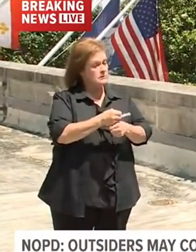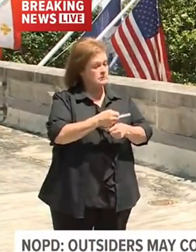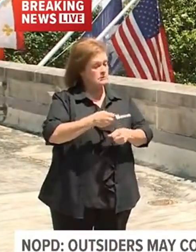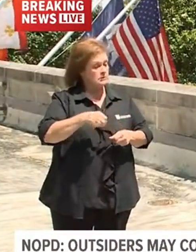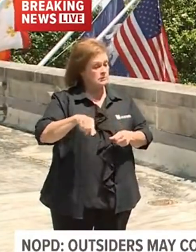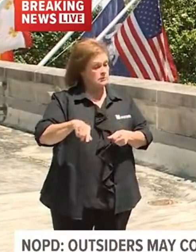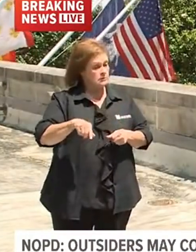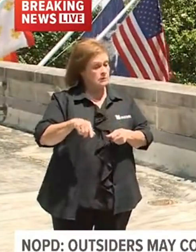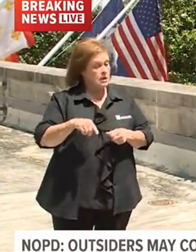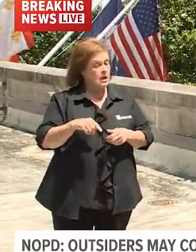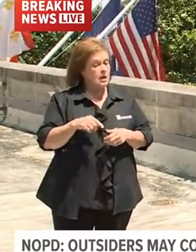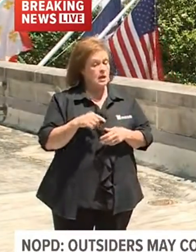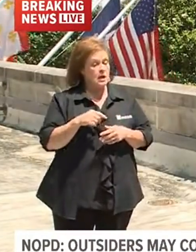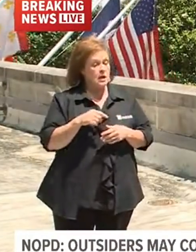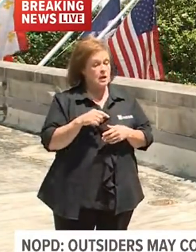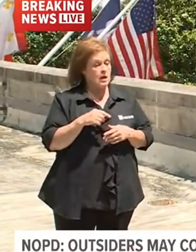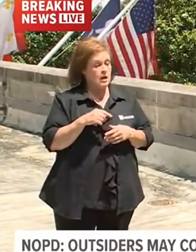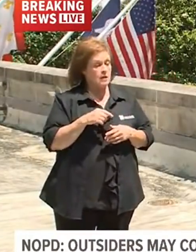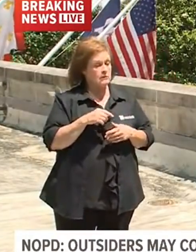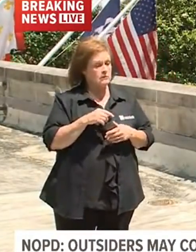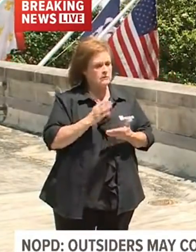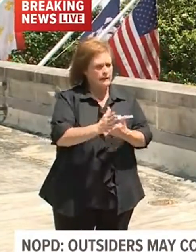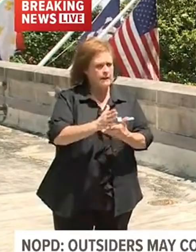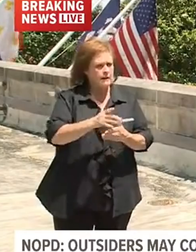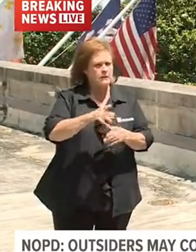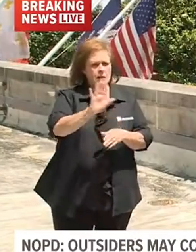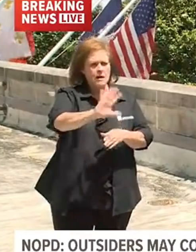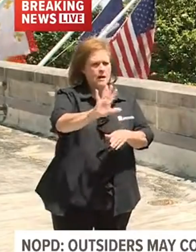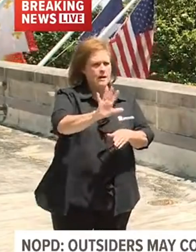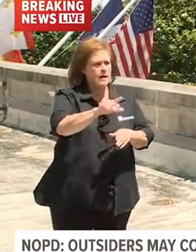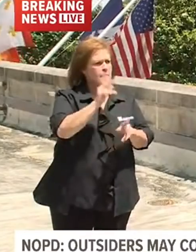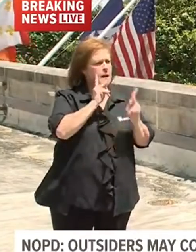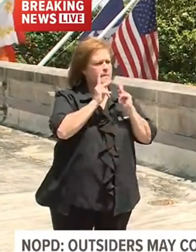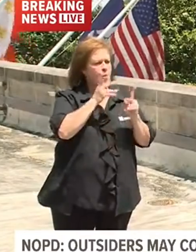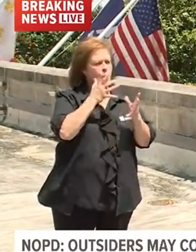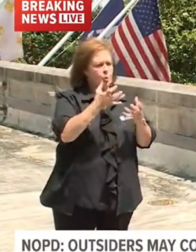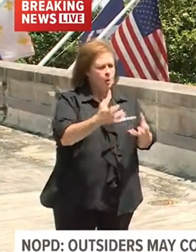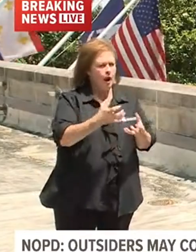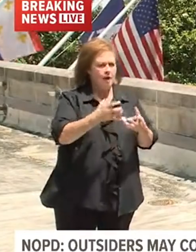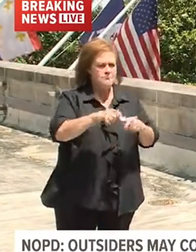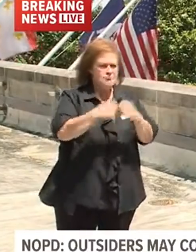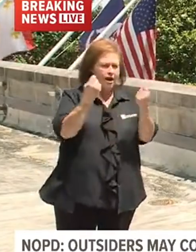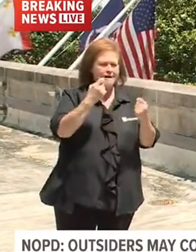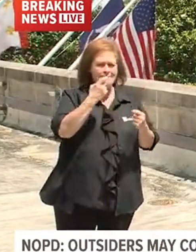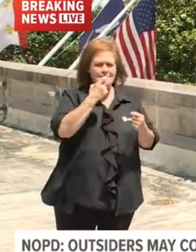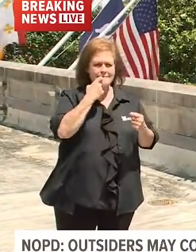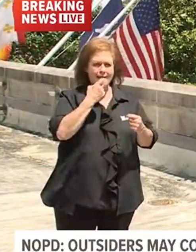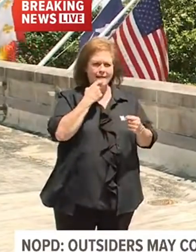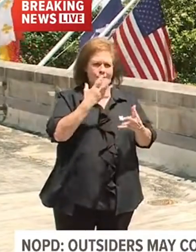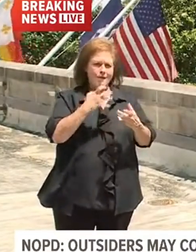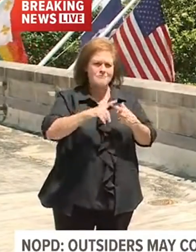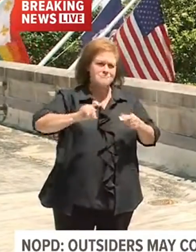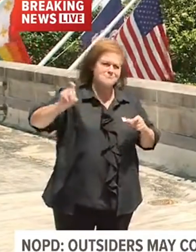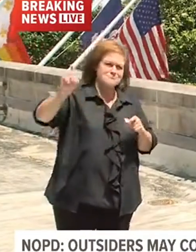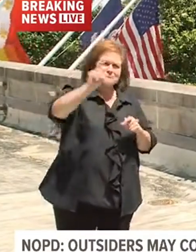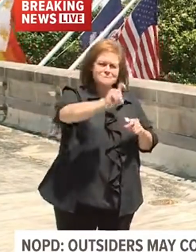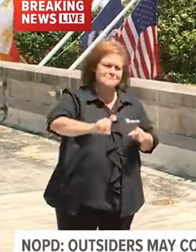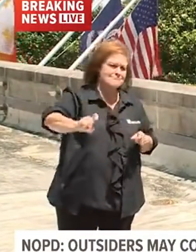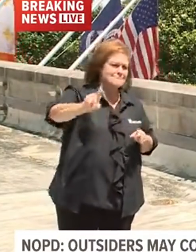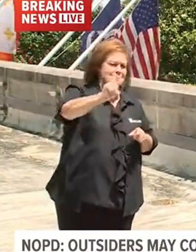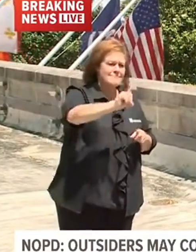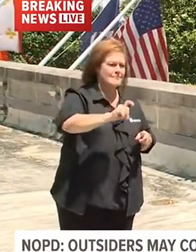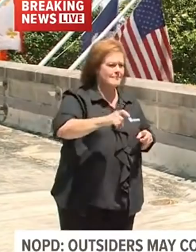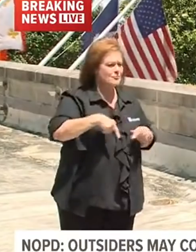who wish to break glass, who is attempting to vandalize with spray paint throughout